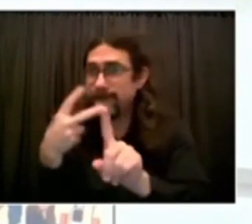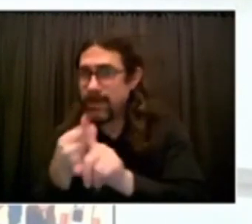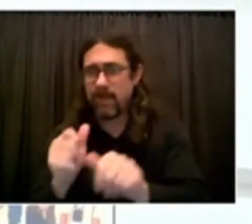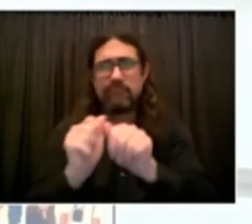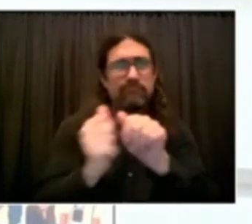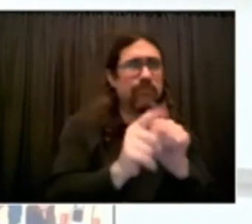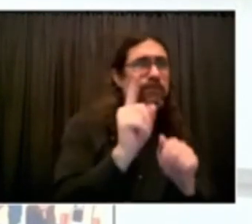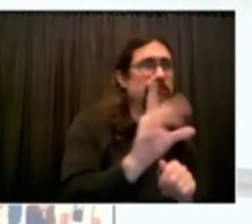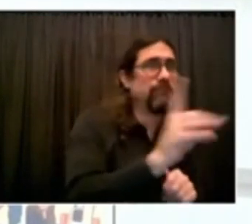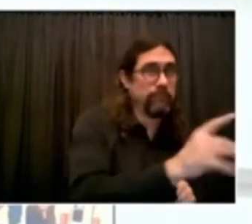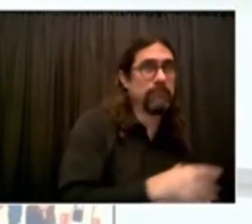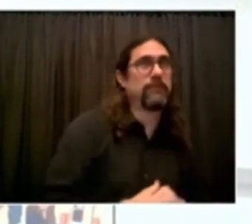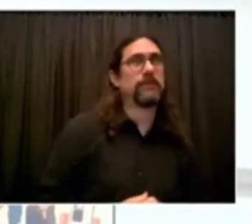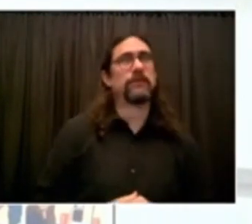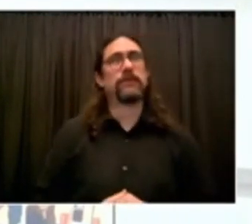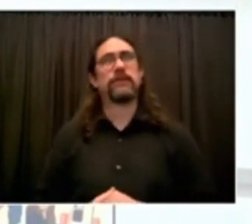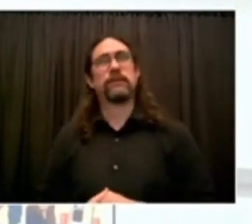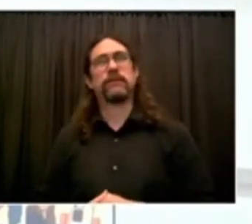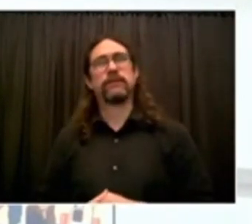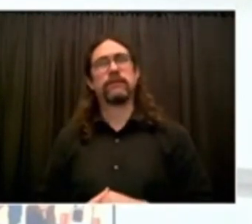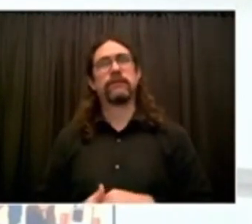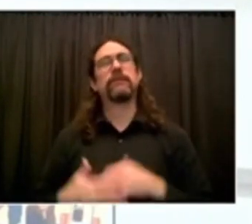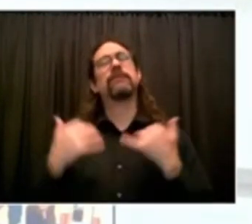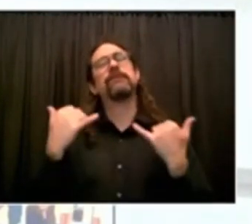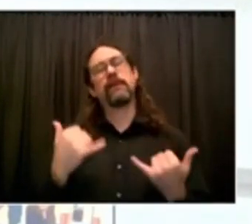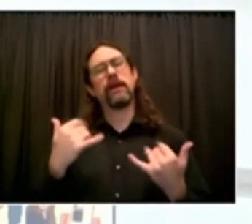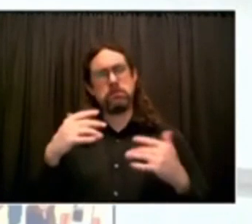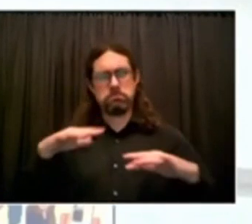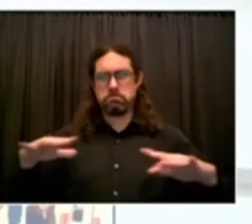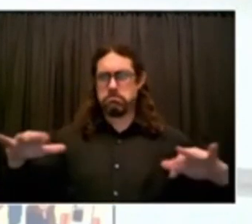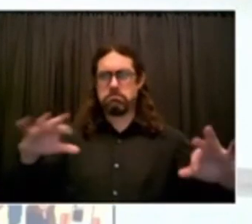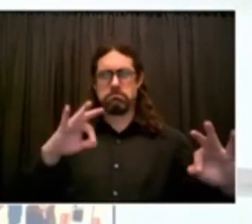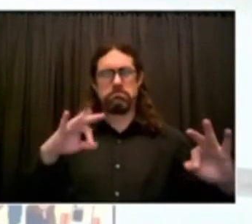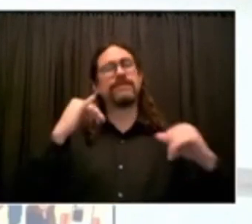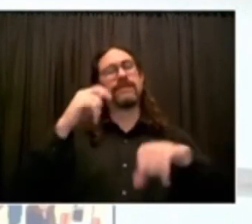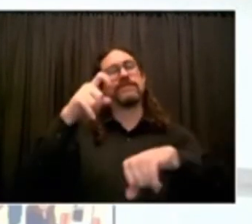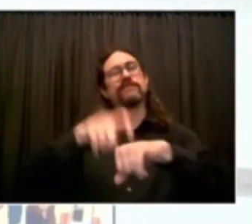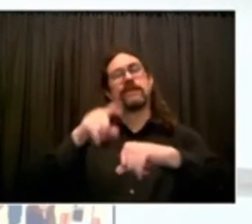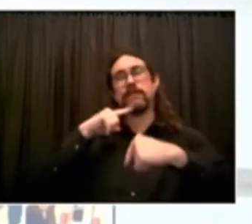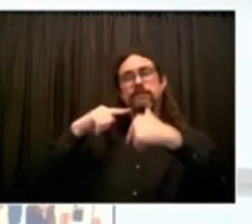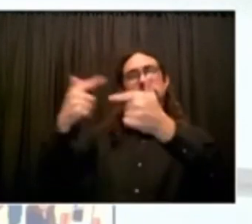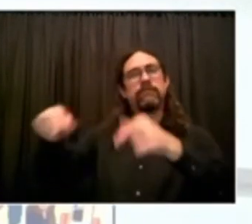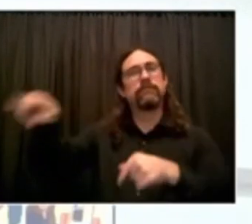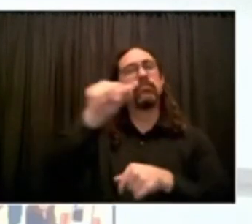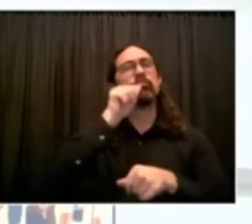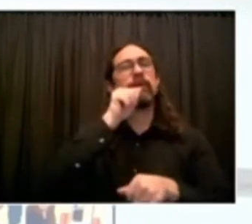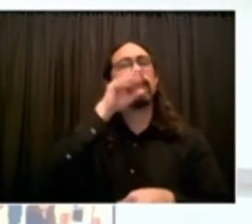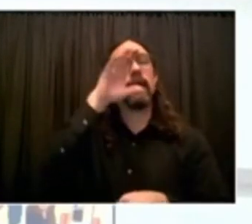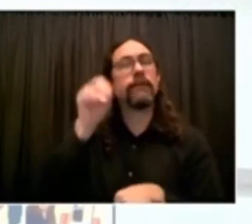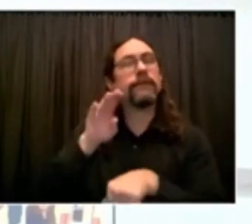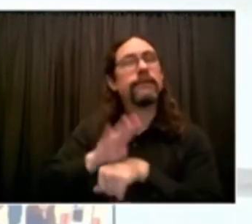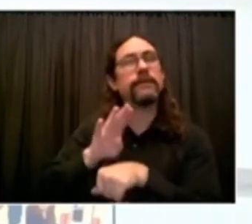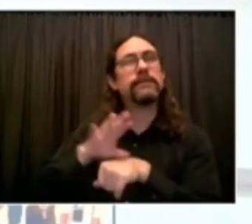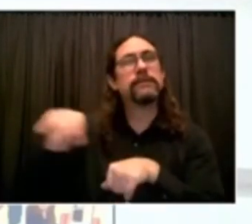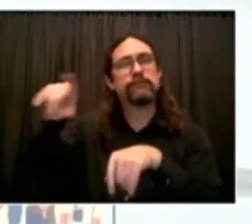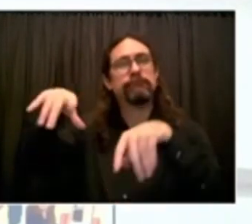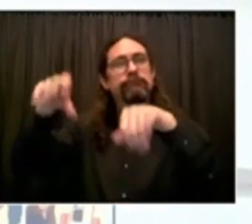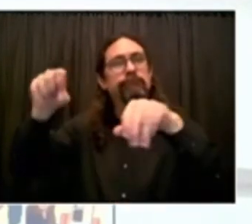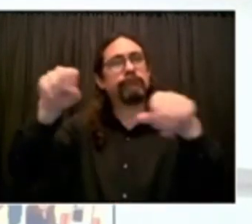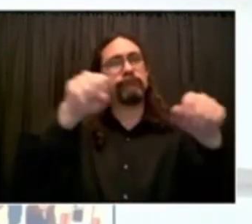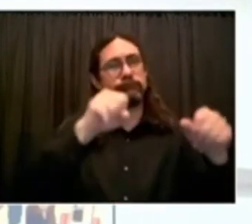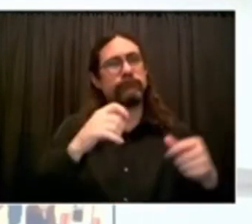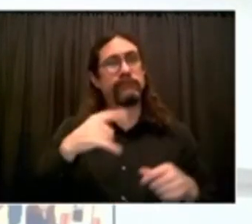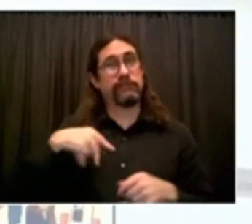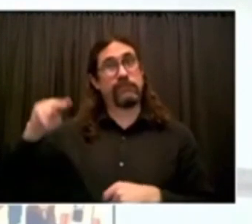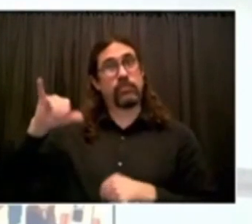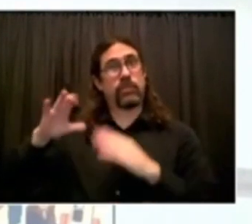suit. Turning to our younger New Yorkers, case rates are currently highest among our 5 to 11-year-olds. But we